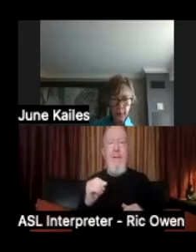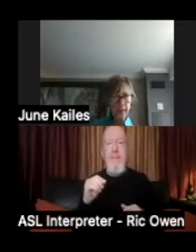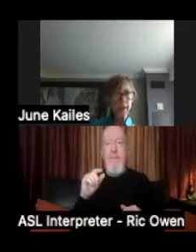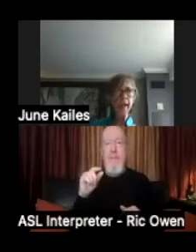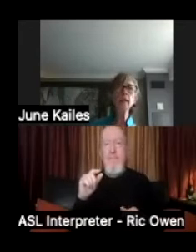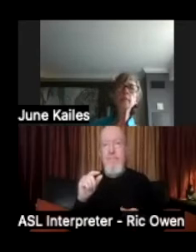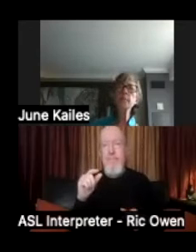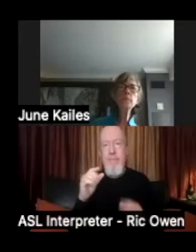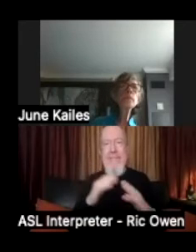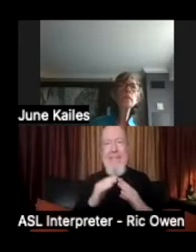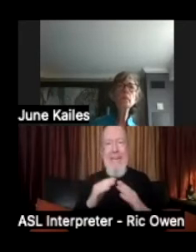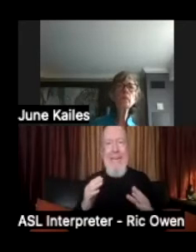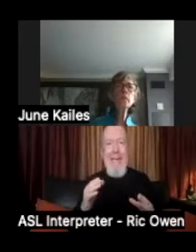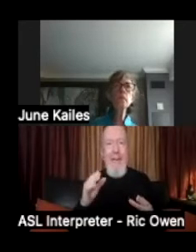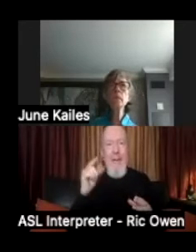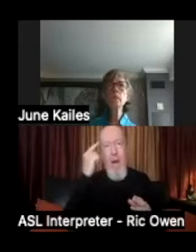So next slide.